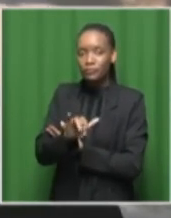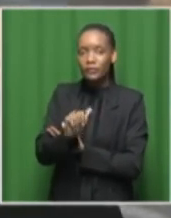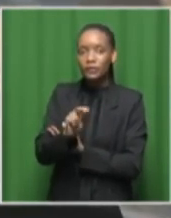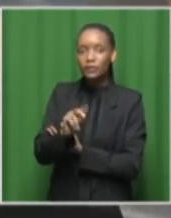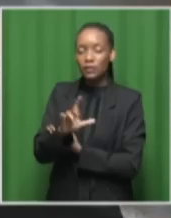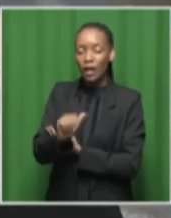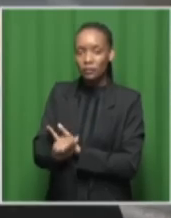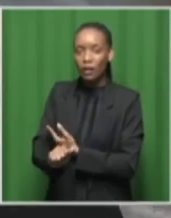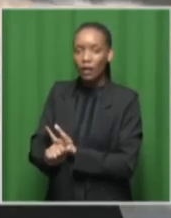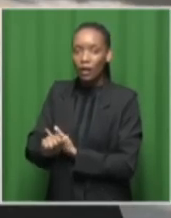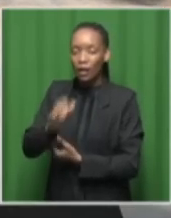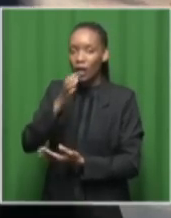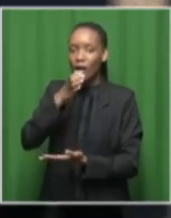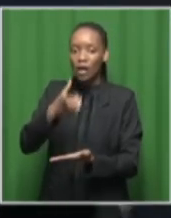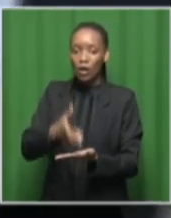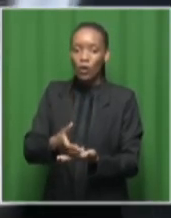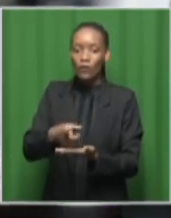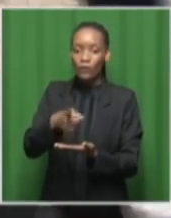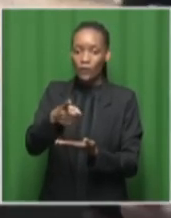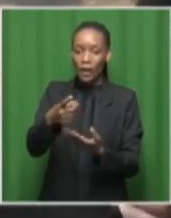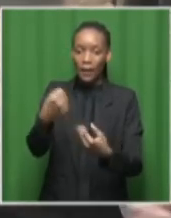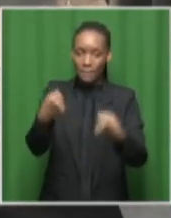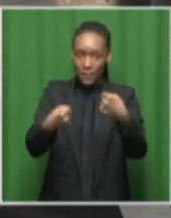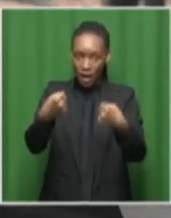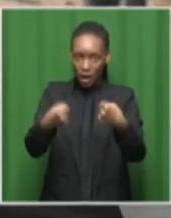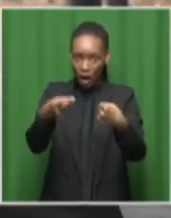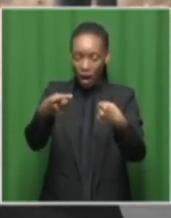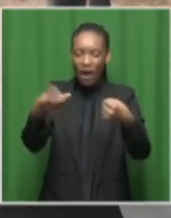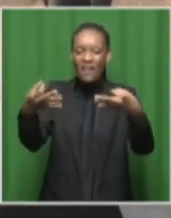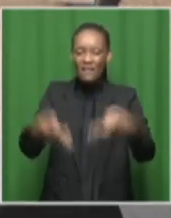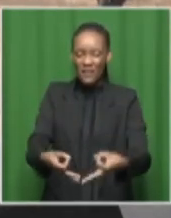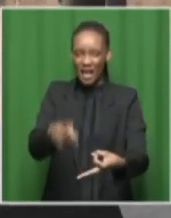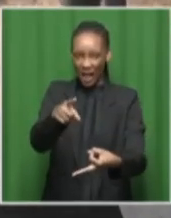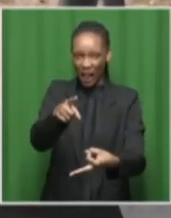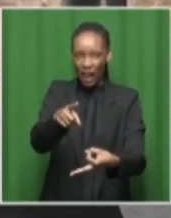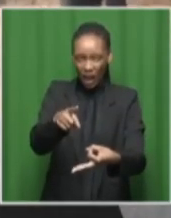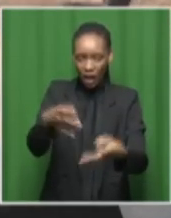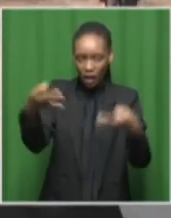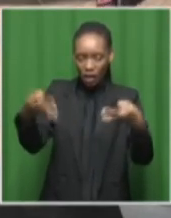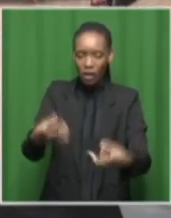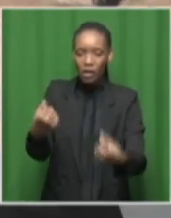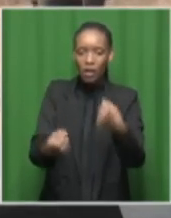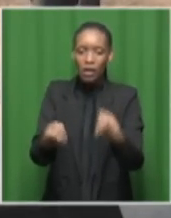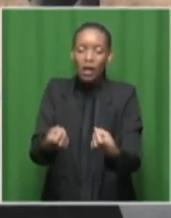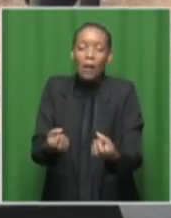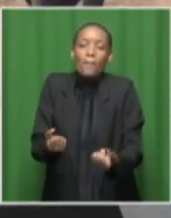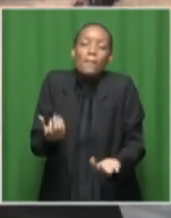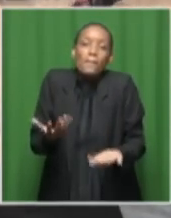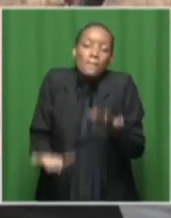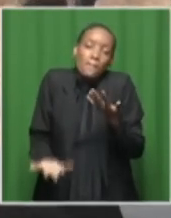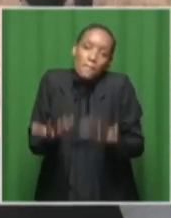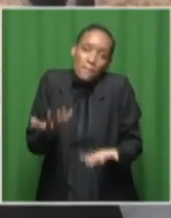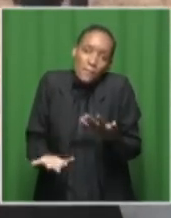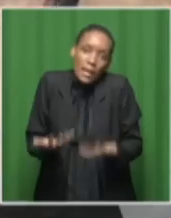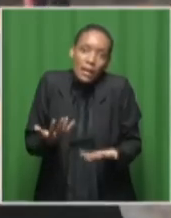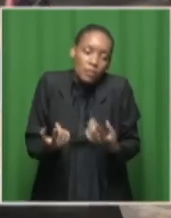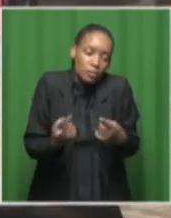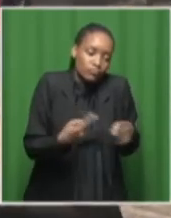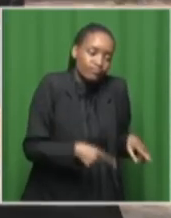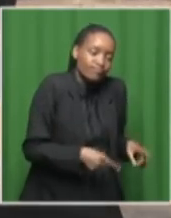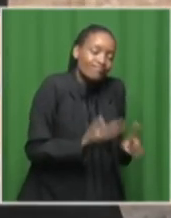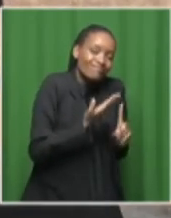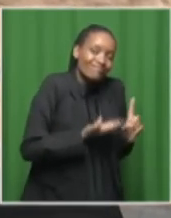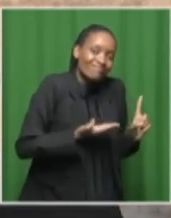the funeral parlor vehicle that is perhaps coming here to collect the body